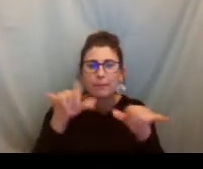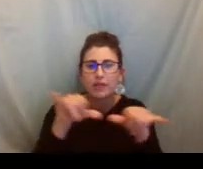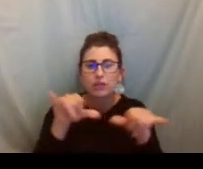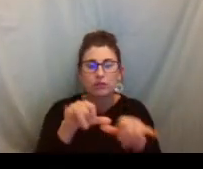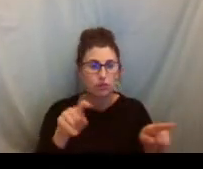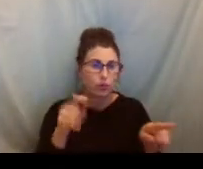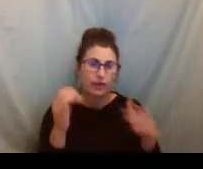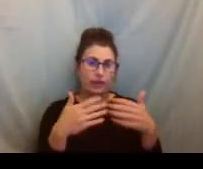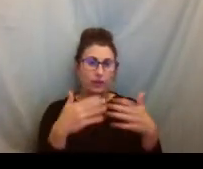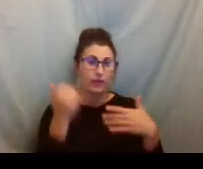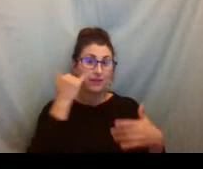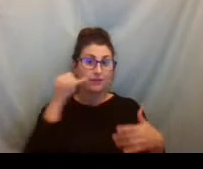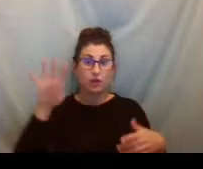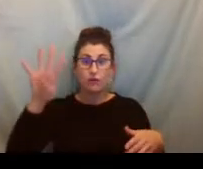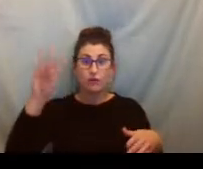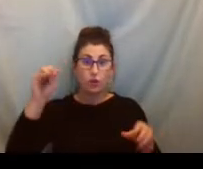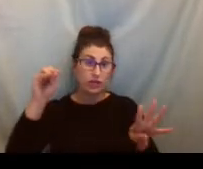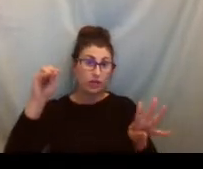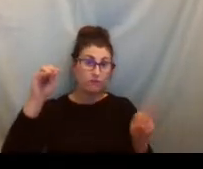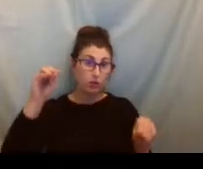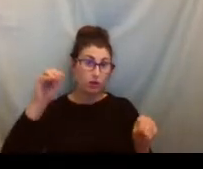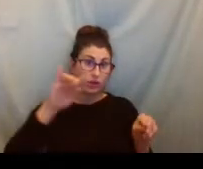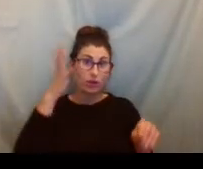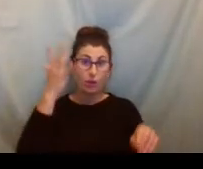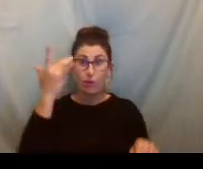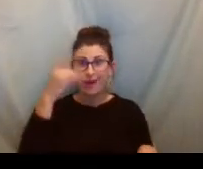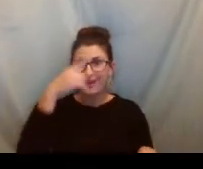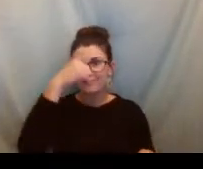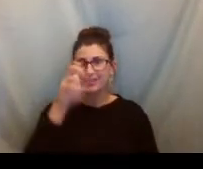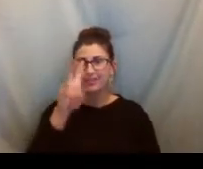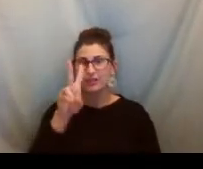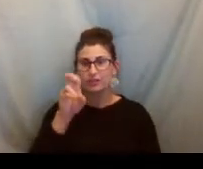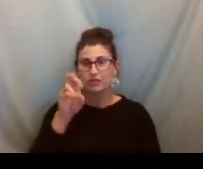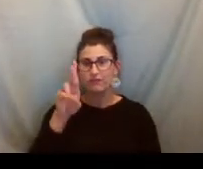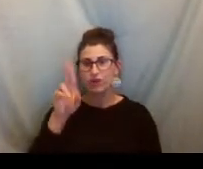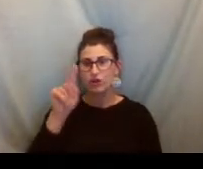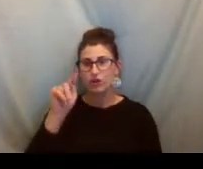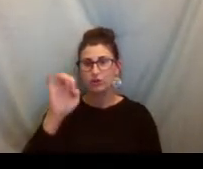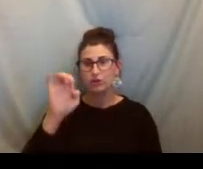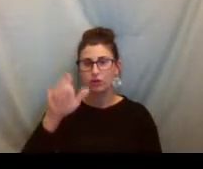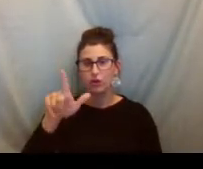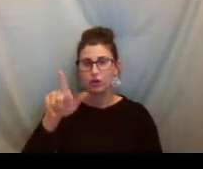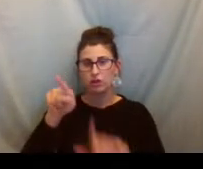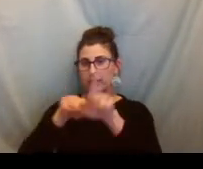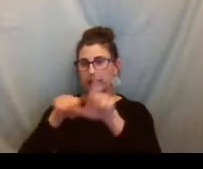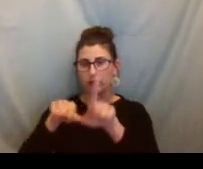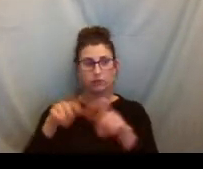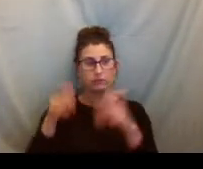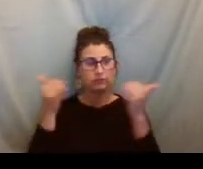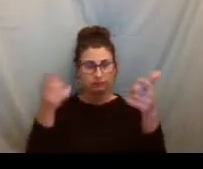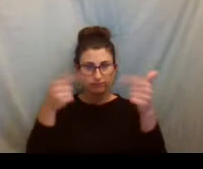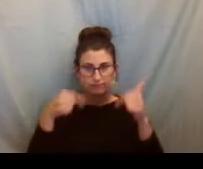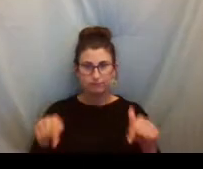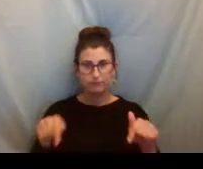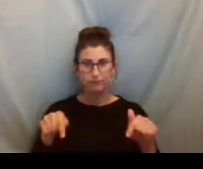if this is 40, this one's 40 due to vertical angles. Now, let's look down